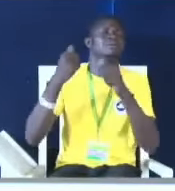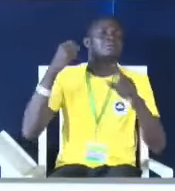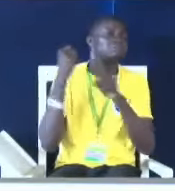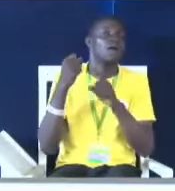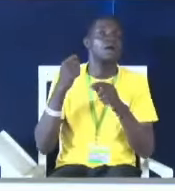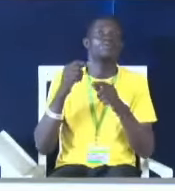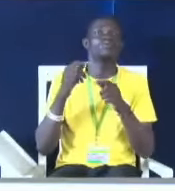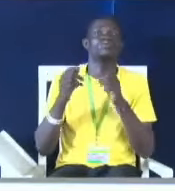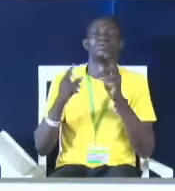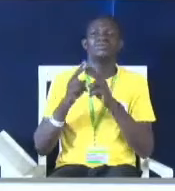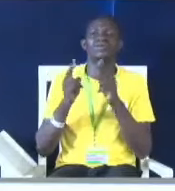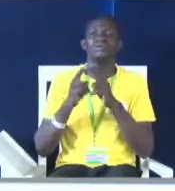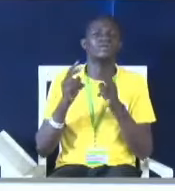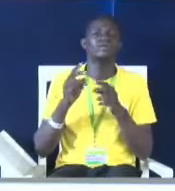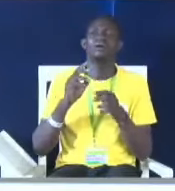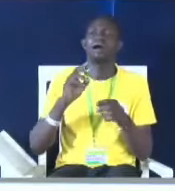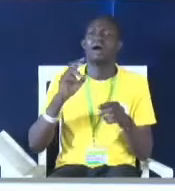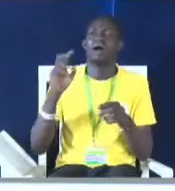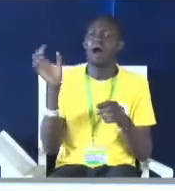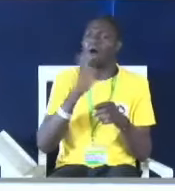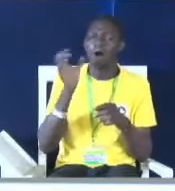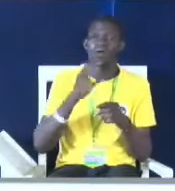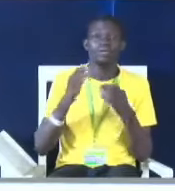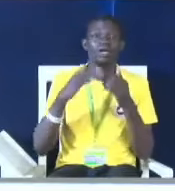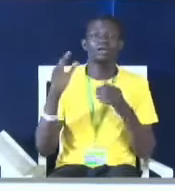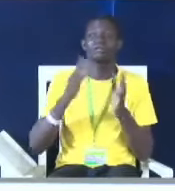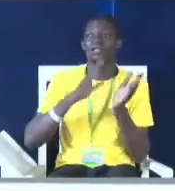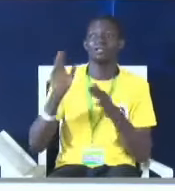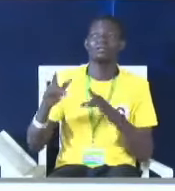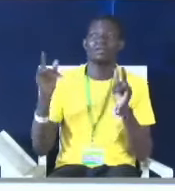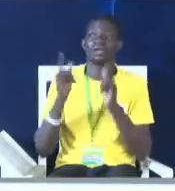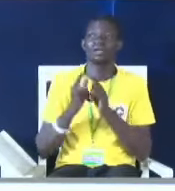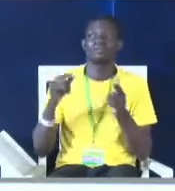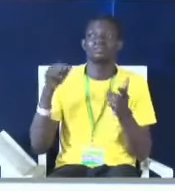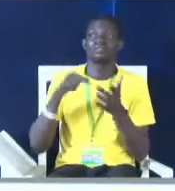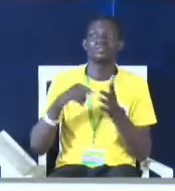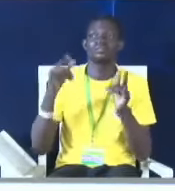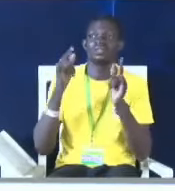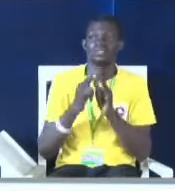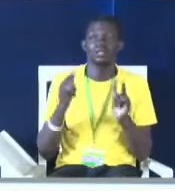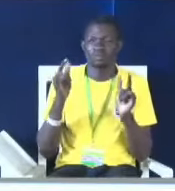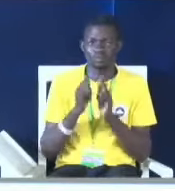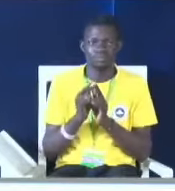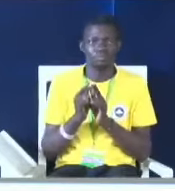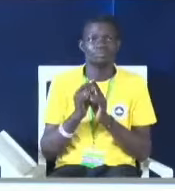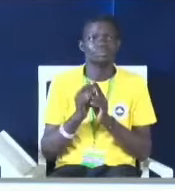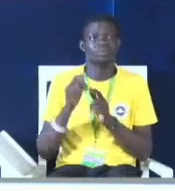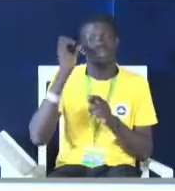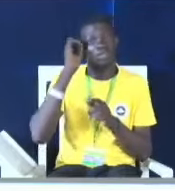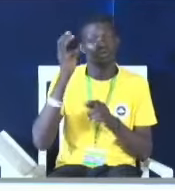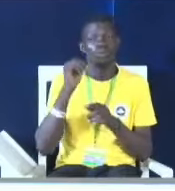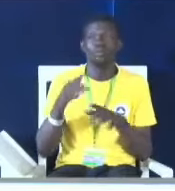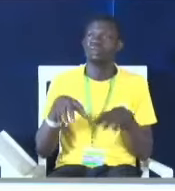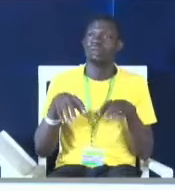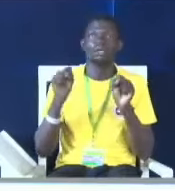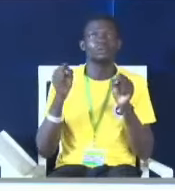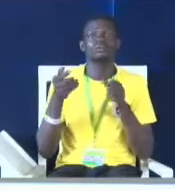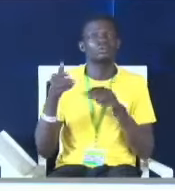to be fatal. After leaving the camp, this camp, he was assumed